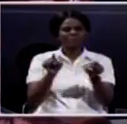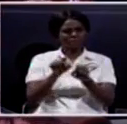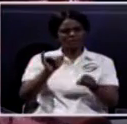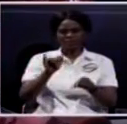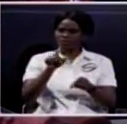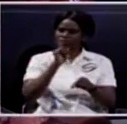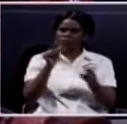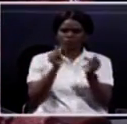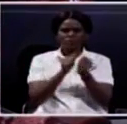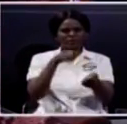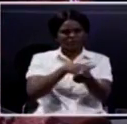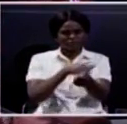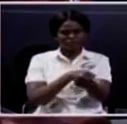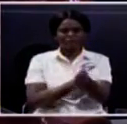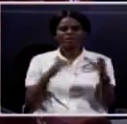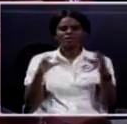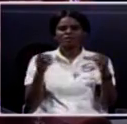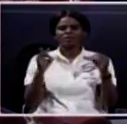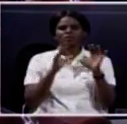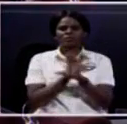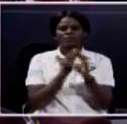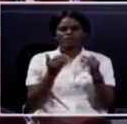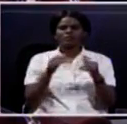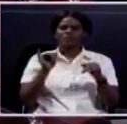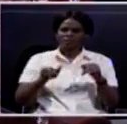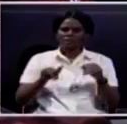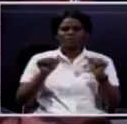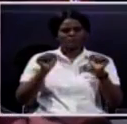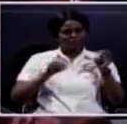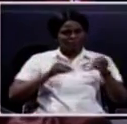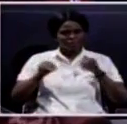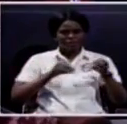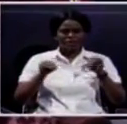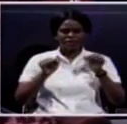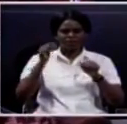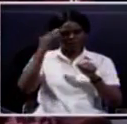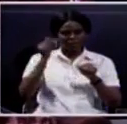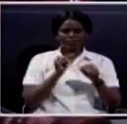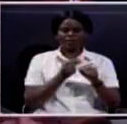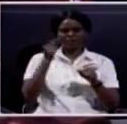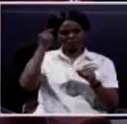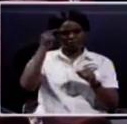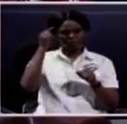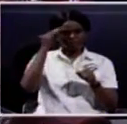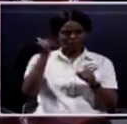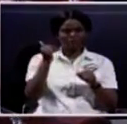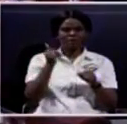the Exam Council of Zambia together. It is affordable. Why have we done this as government? We would like our children to